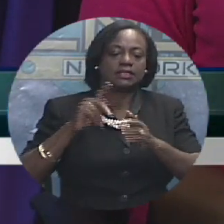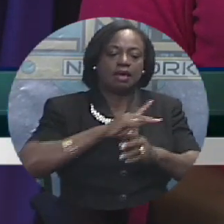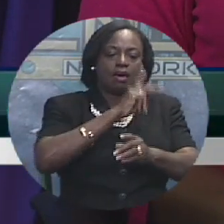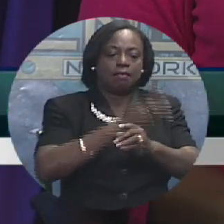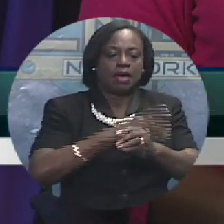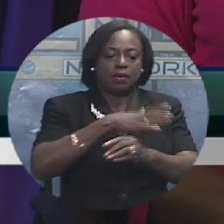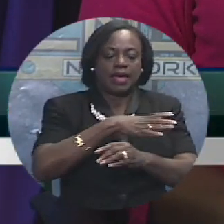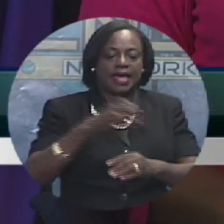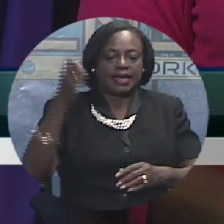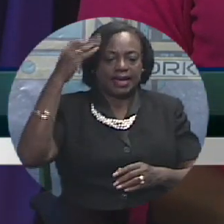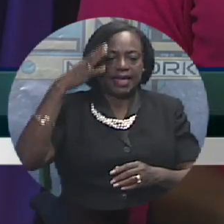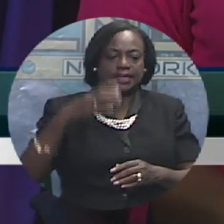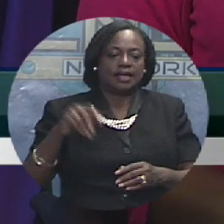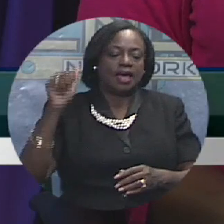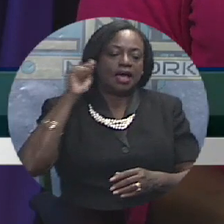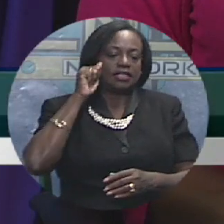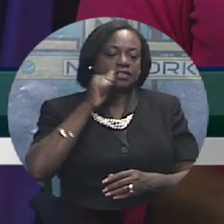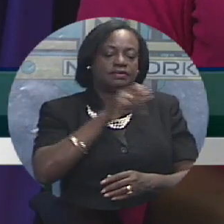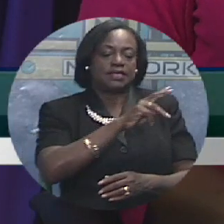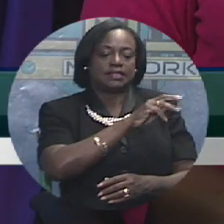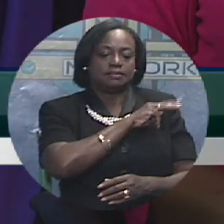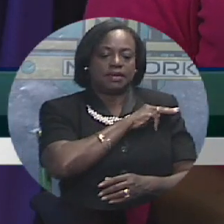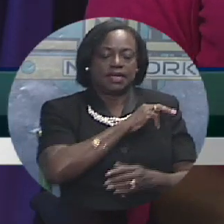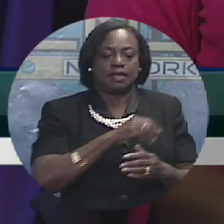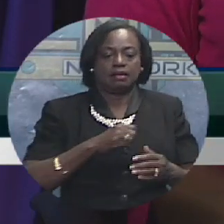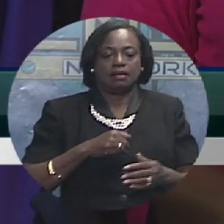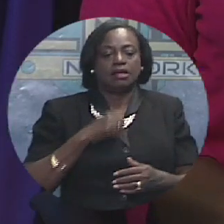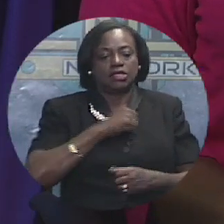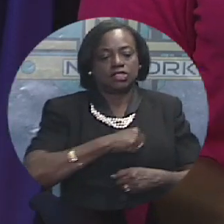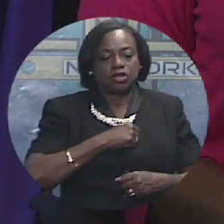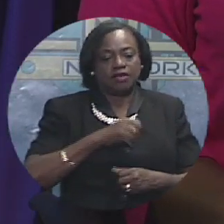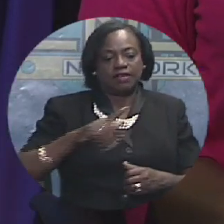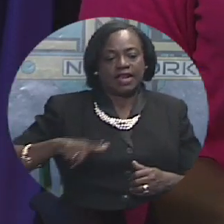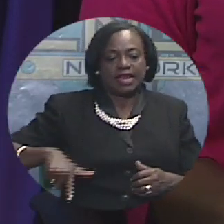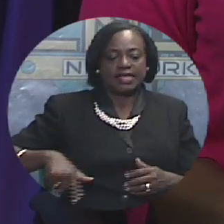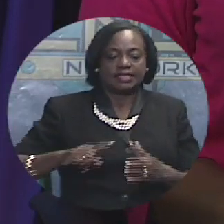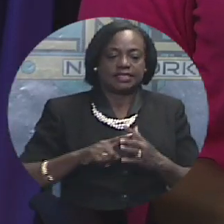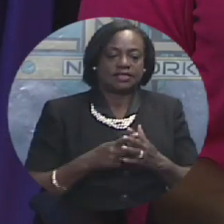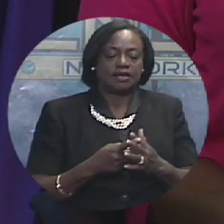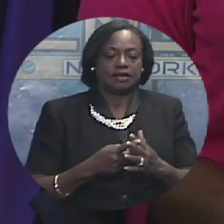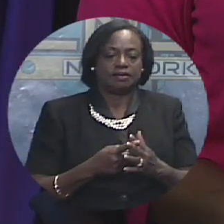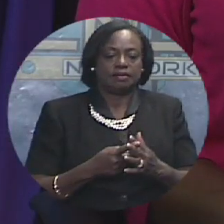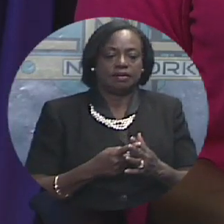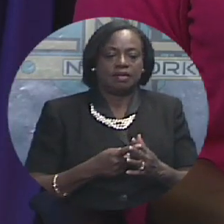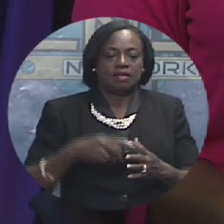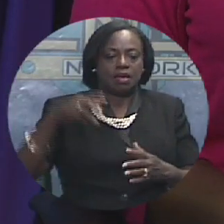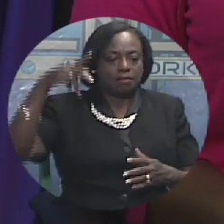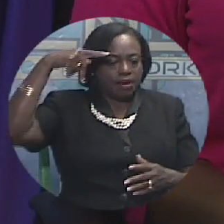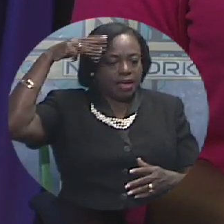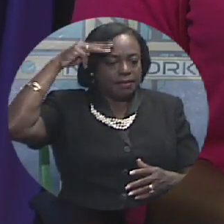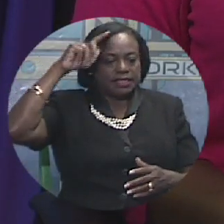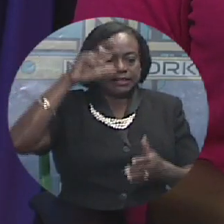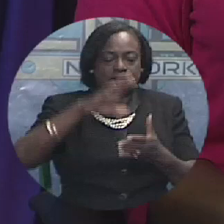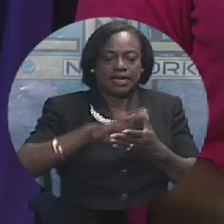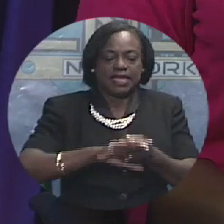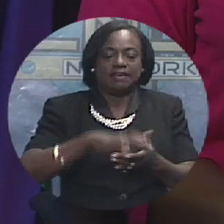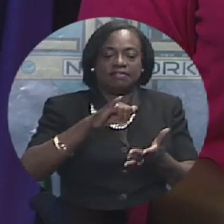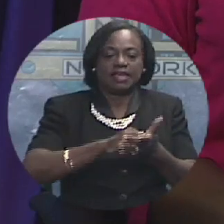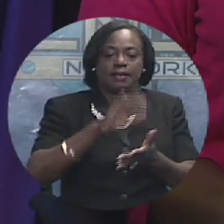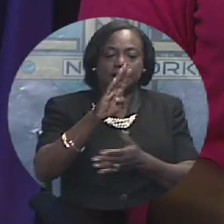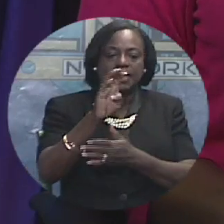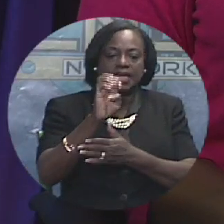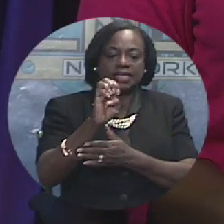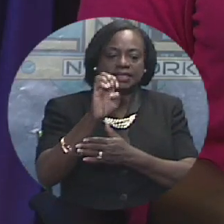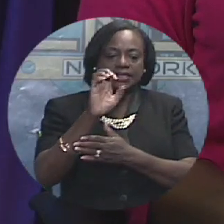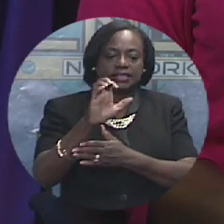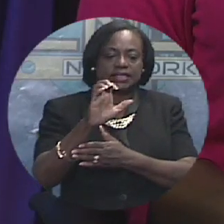Bahamas Tonight, the National Report. We apologize for our late start this evening. The Prime Minister believes the new B.P.L, formerly B.E.C, must be given a chance